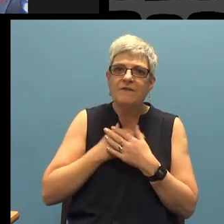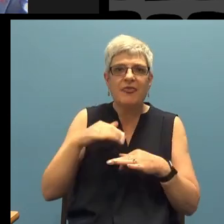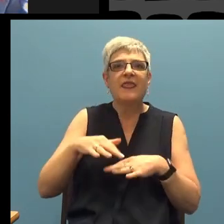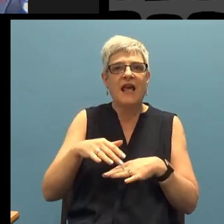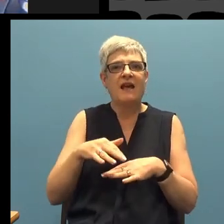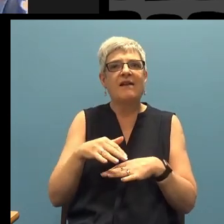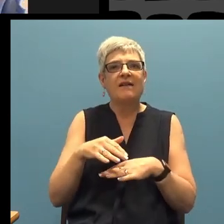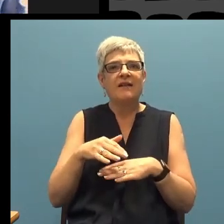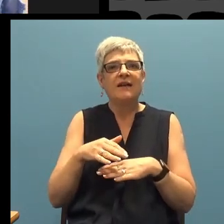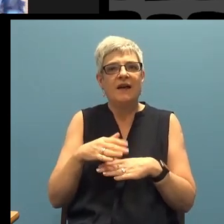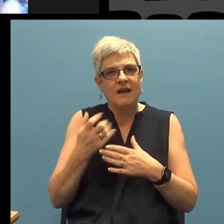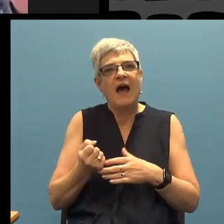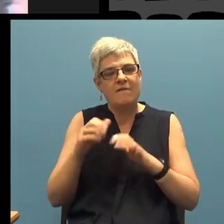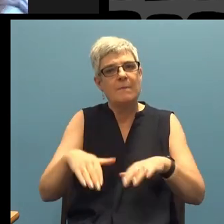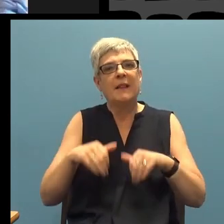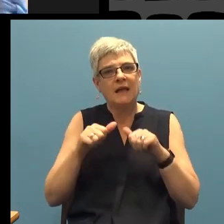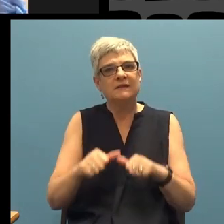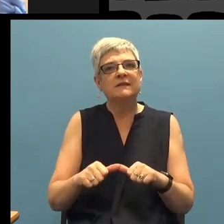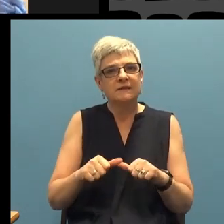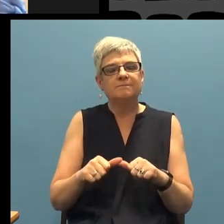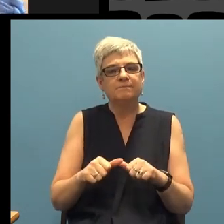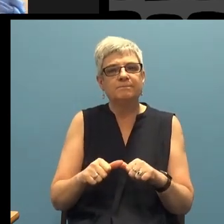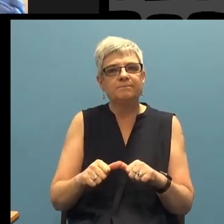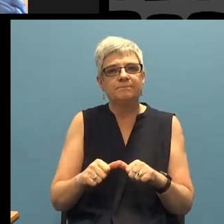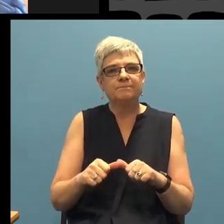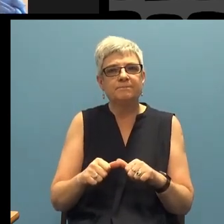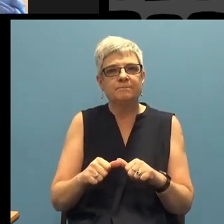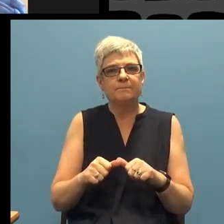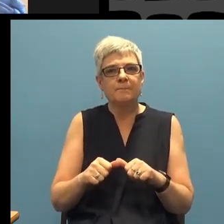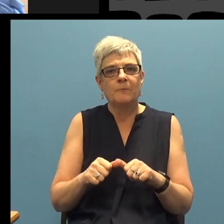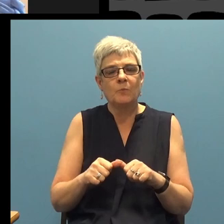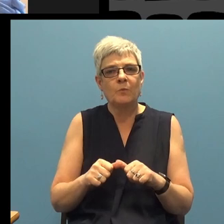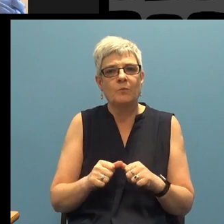and find blessings in what they receive.